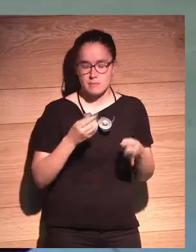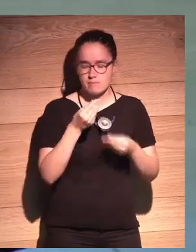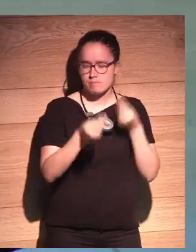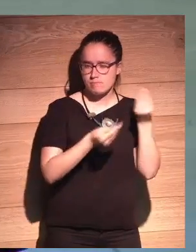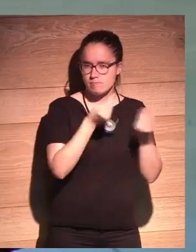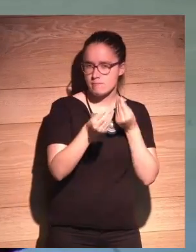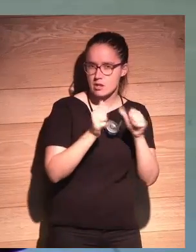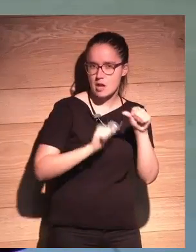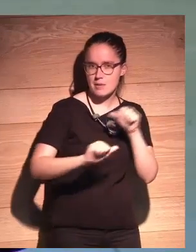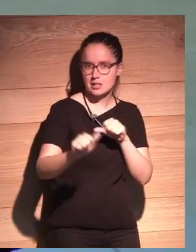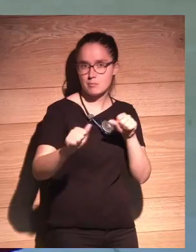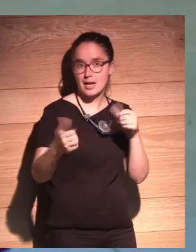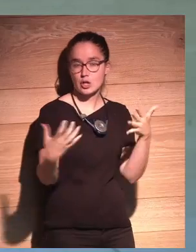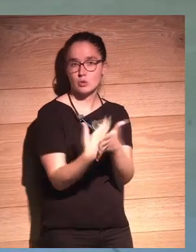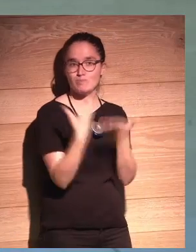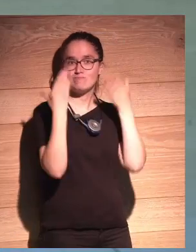With these first